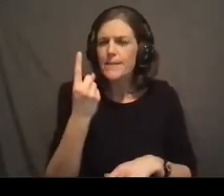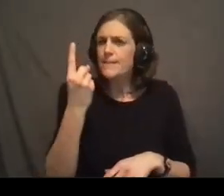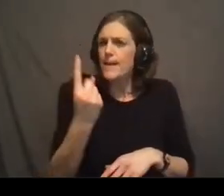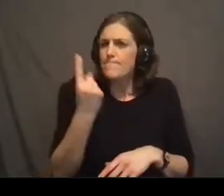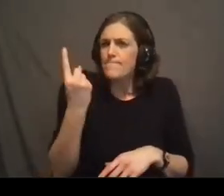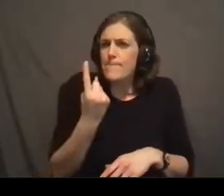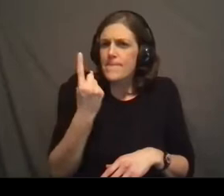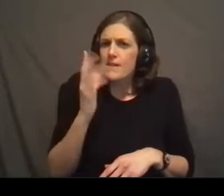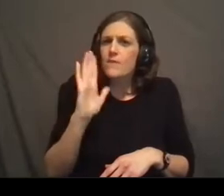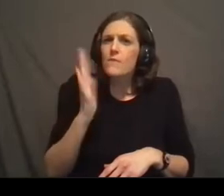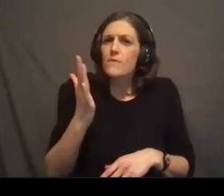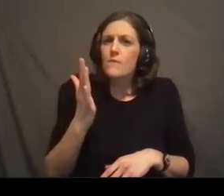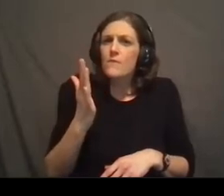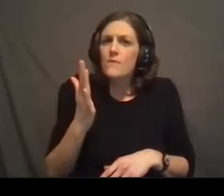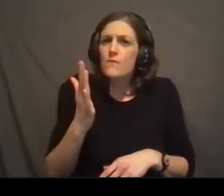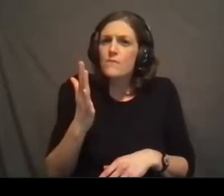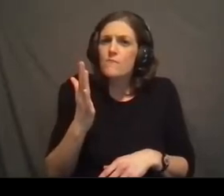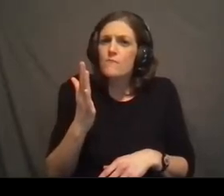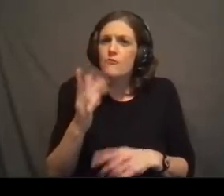something will come of his kingdom.